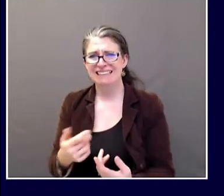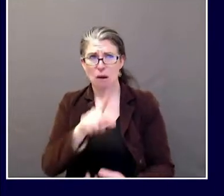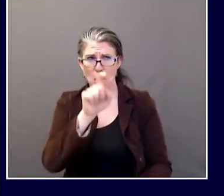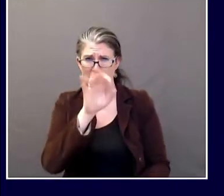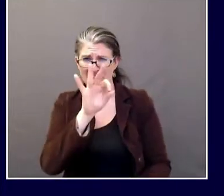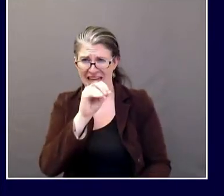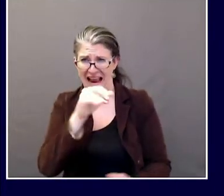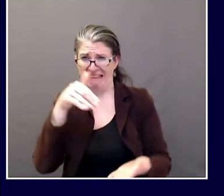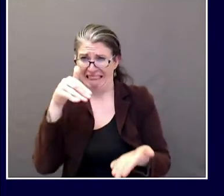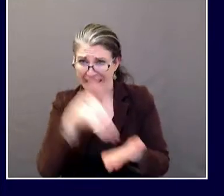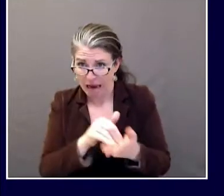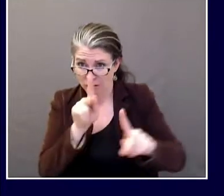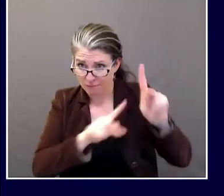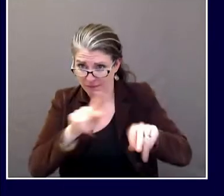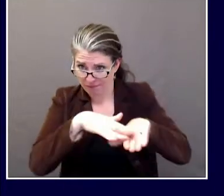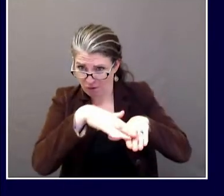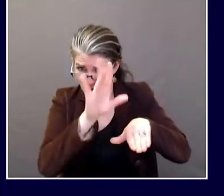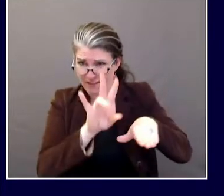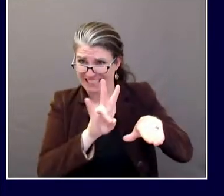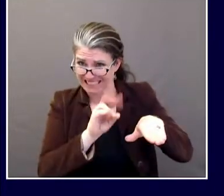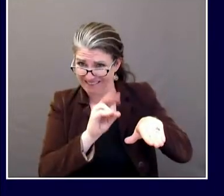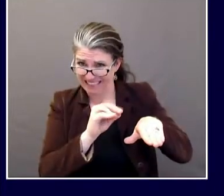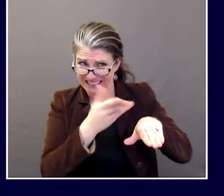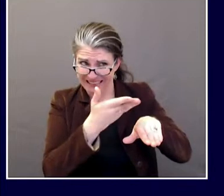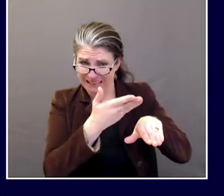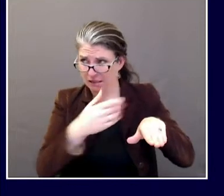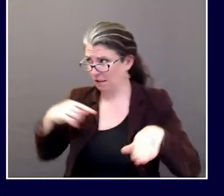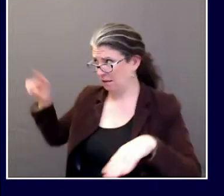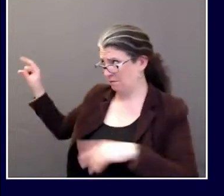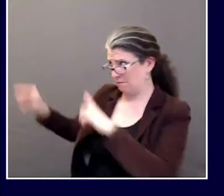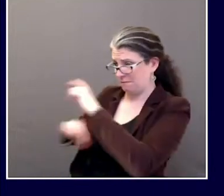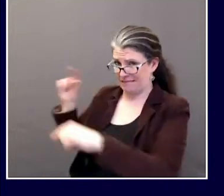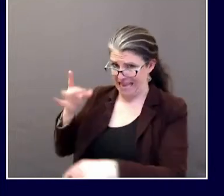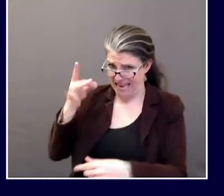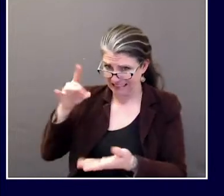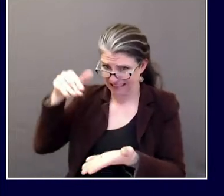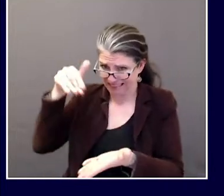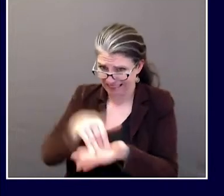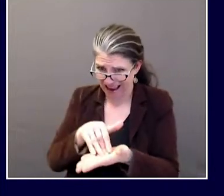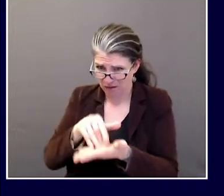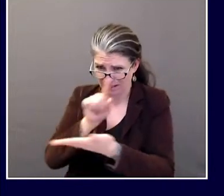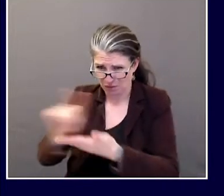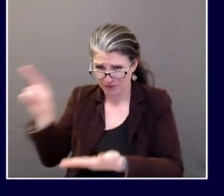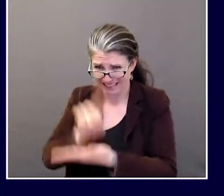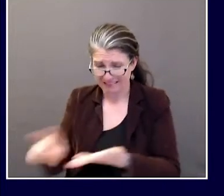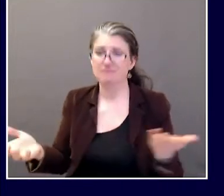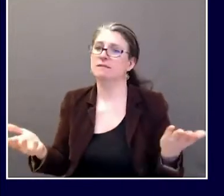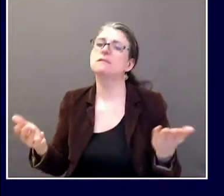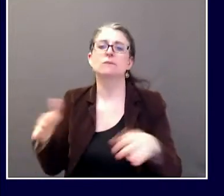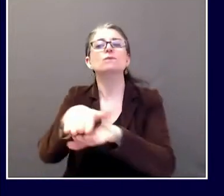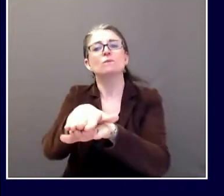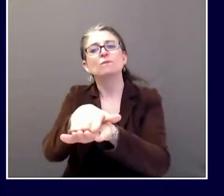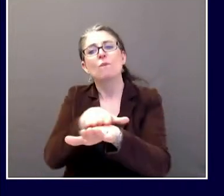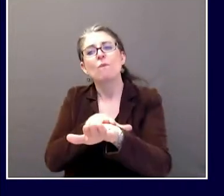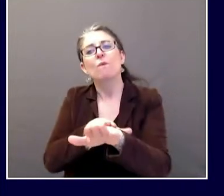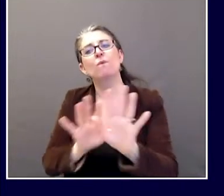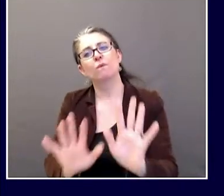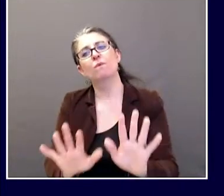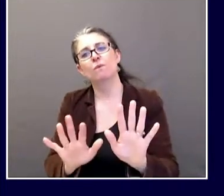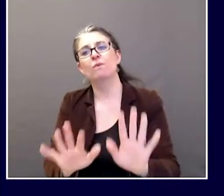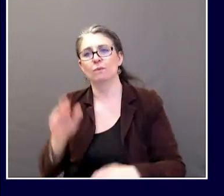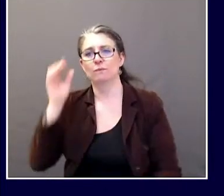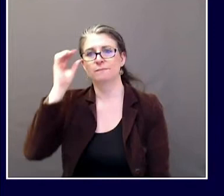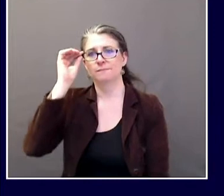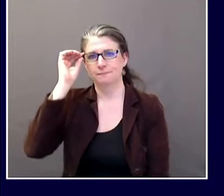a unified online solution, to get it right, it's going to take a couple weeks. Okay. And as far as the number